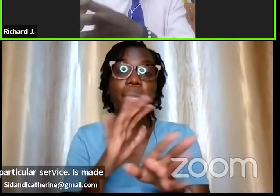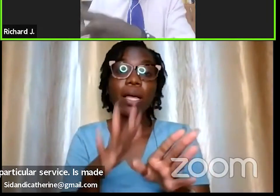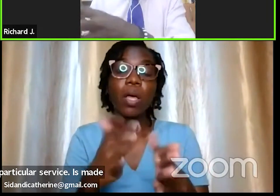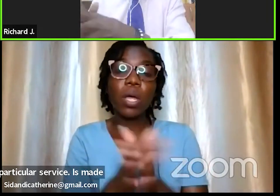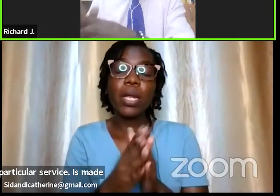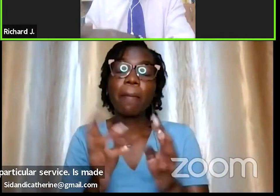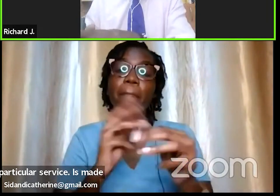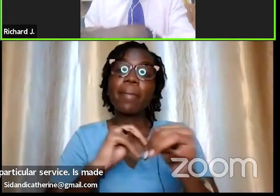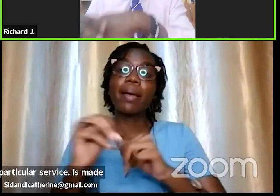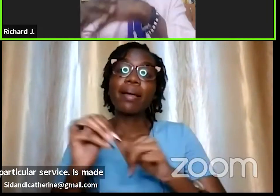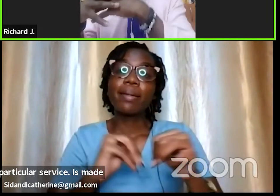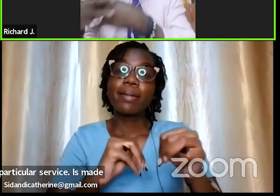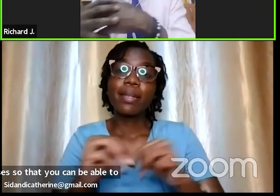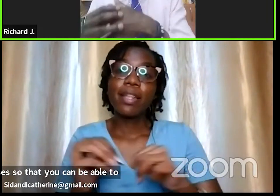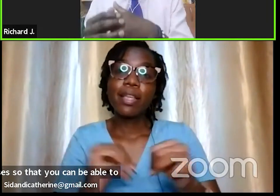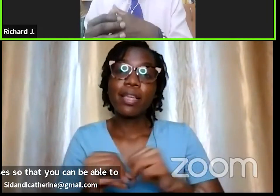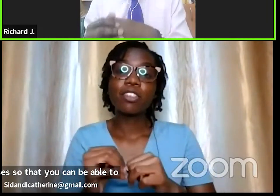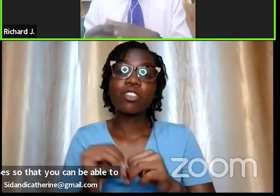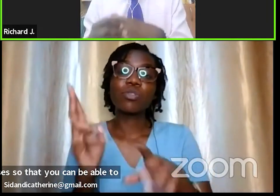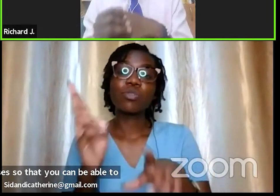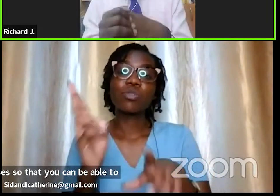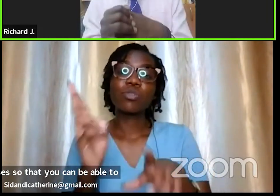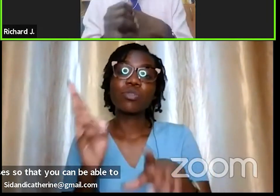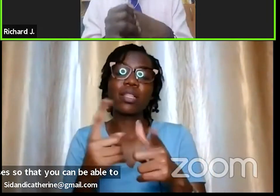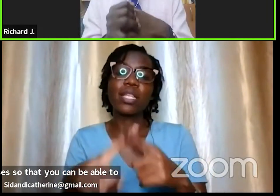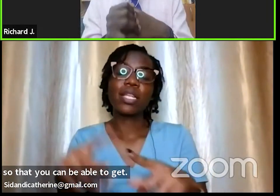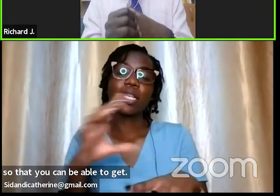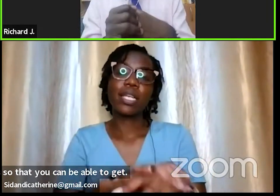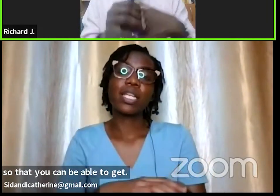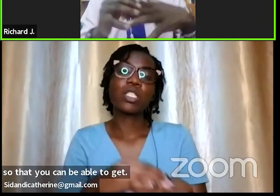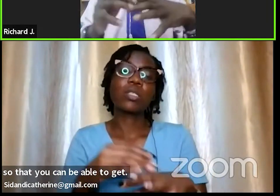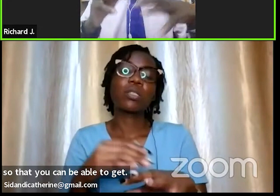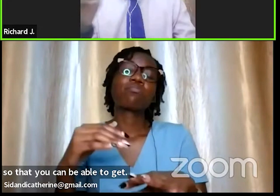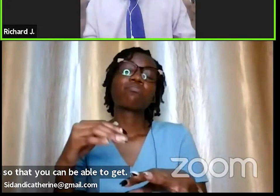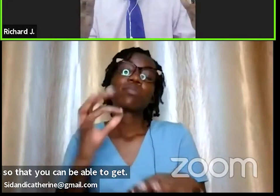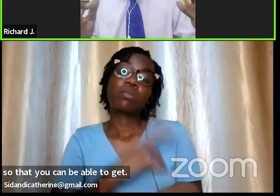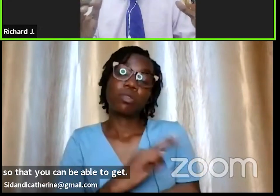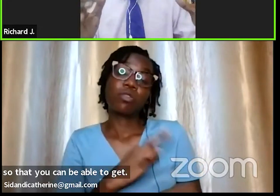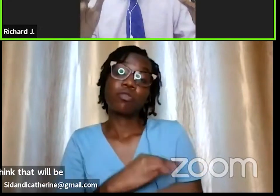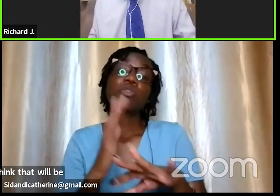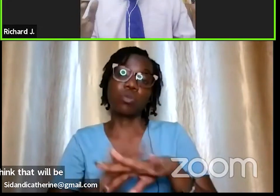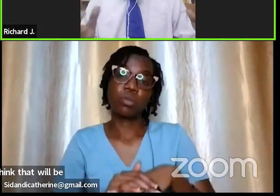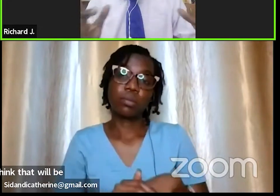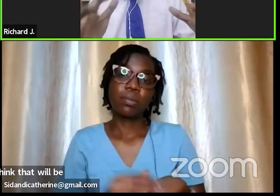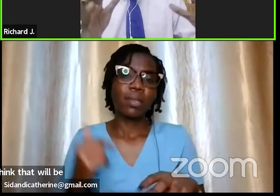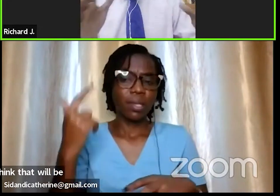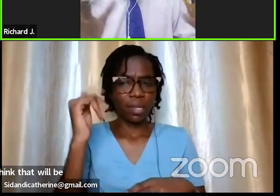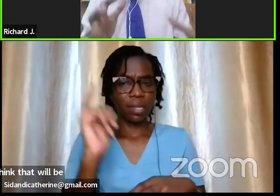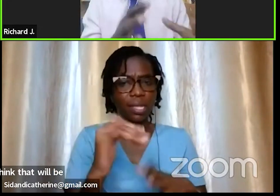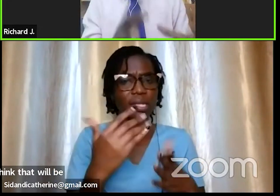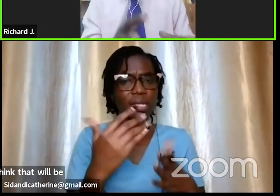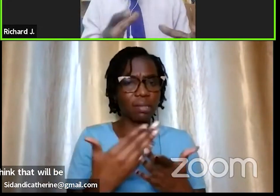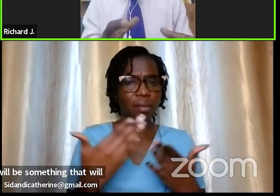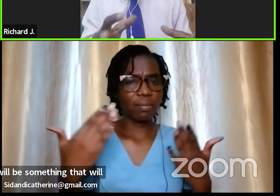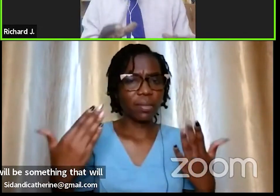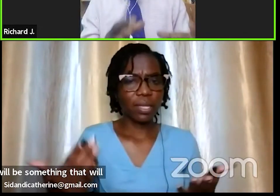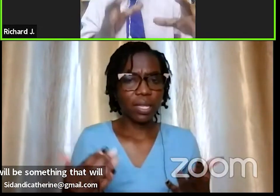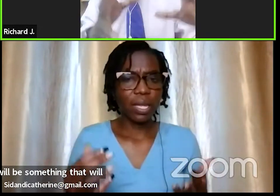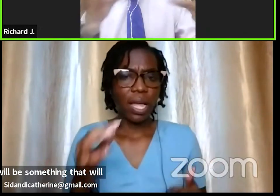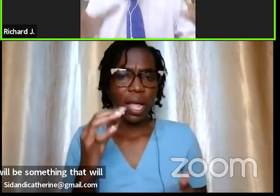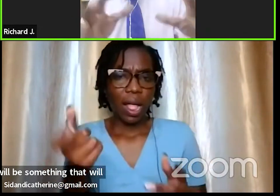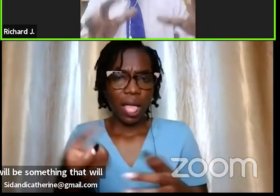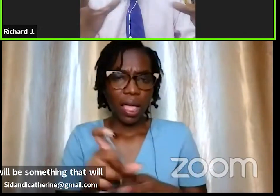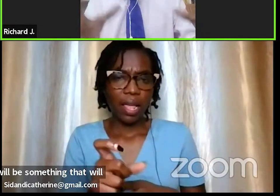expenses so that you can be able to get good profit. I think that will be something that will add value to the